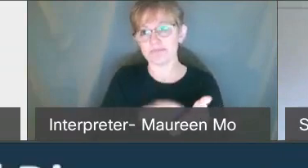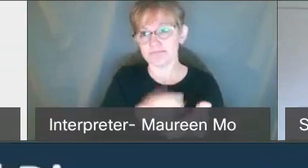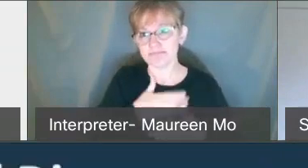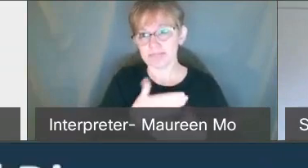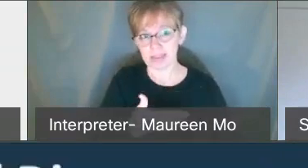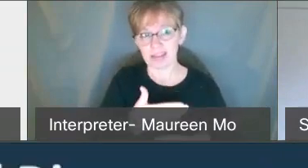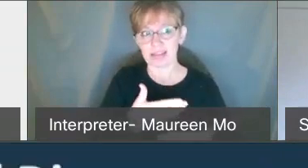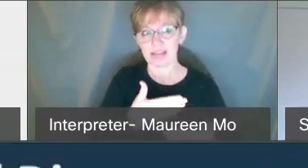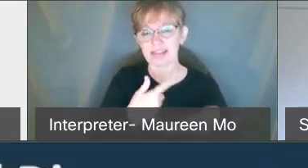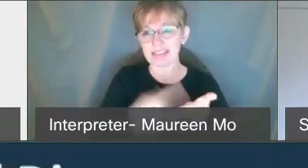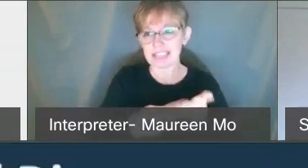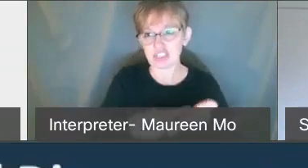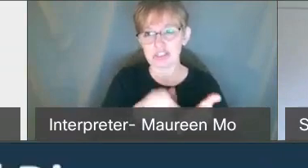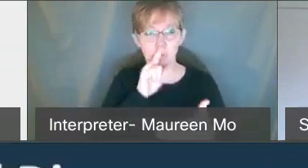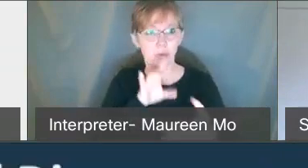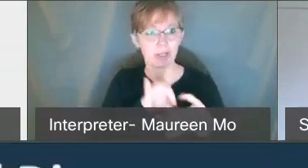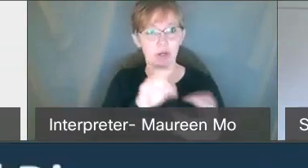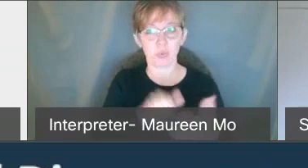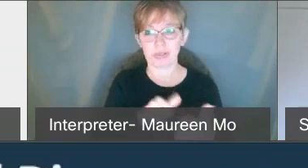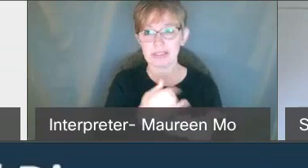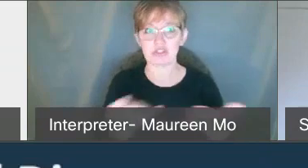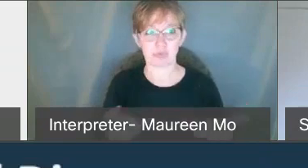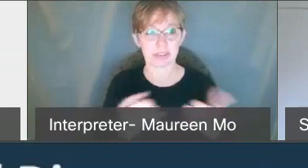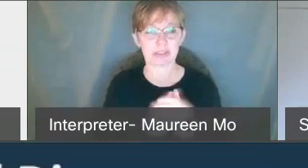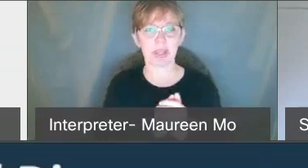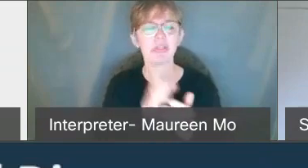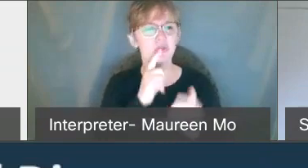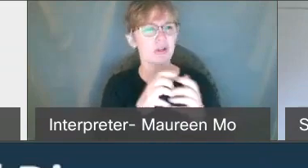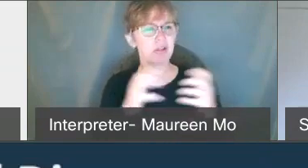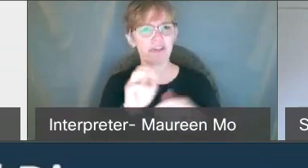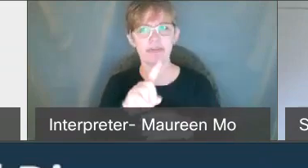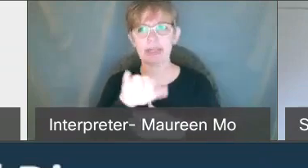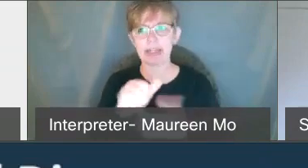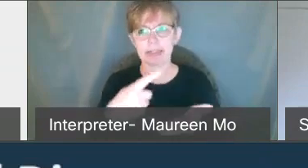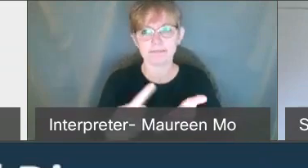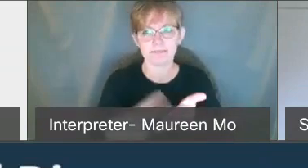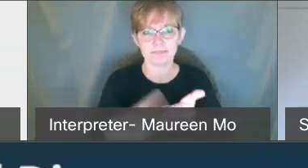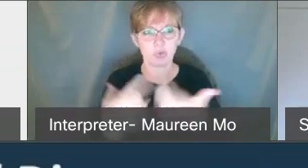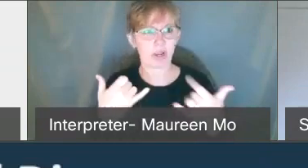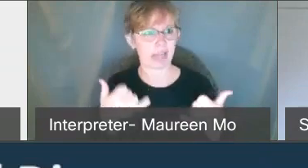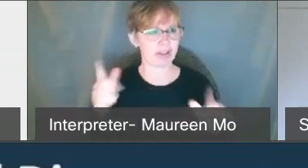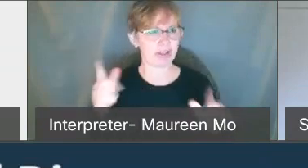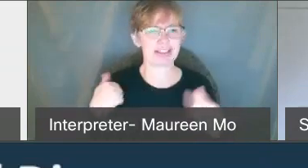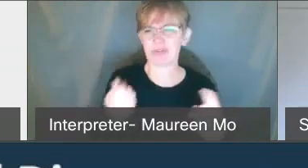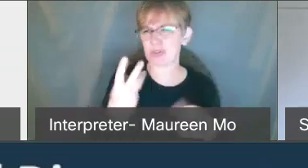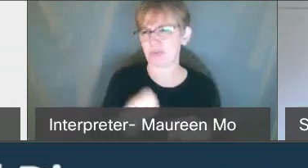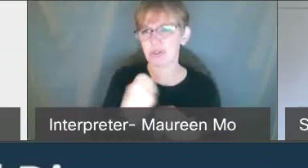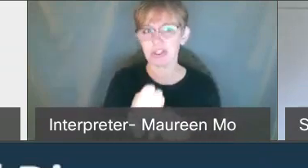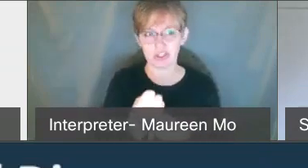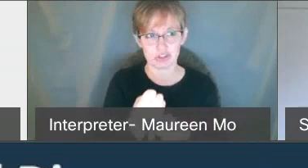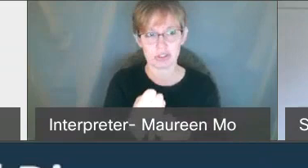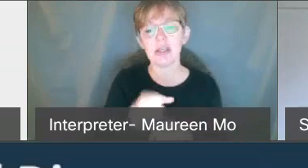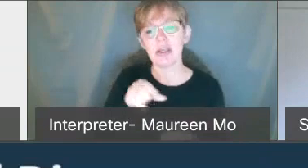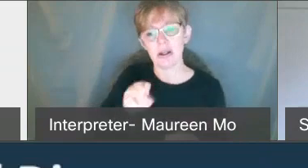instruments. So there is a lot of media coverage and discourse right now, and has been for the last several years, that risk